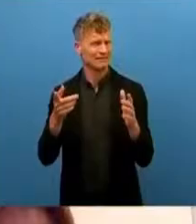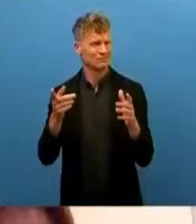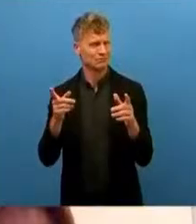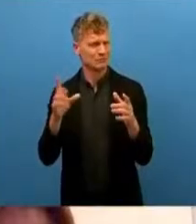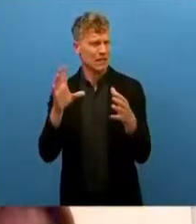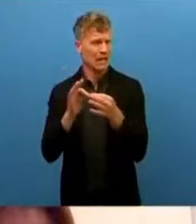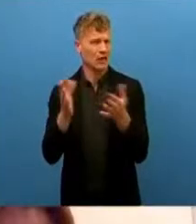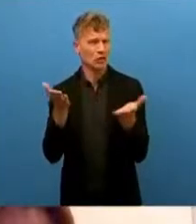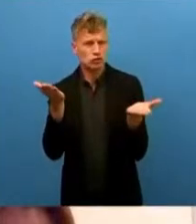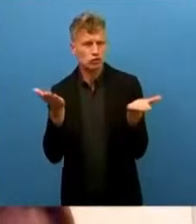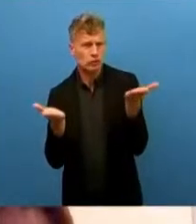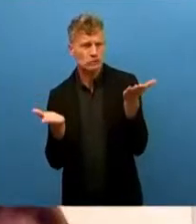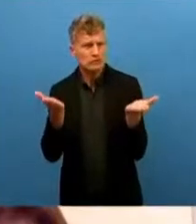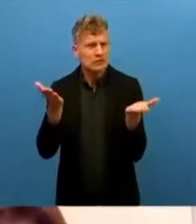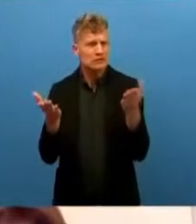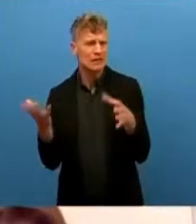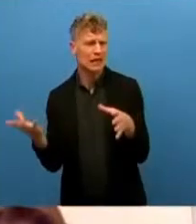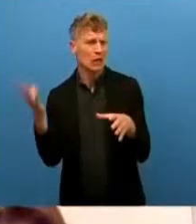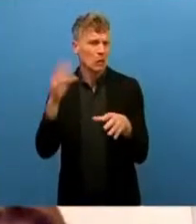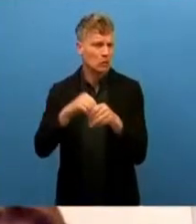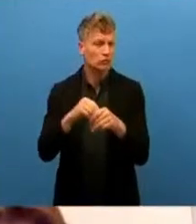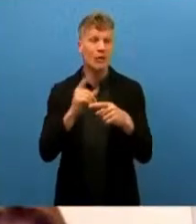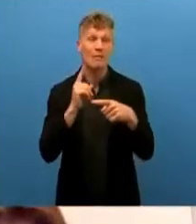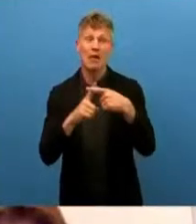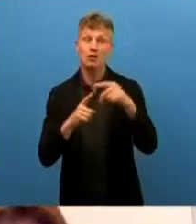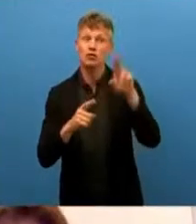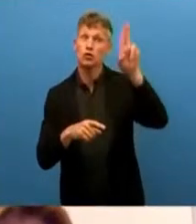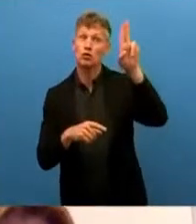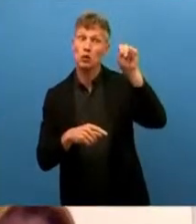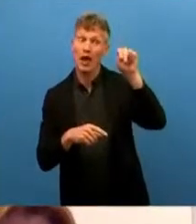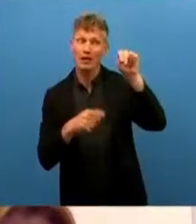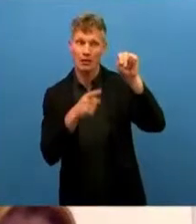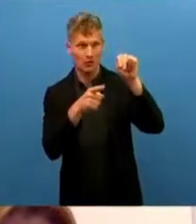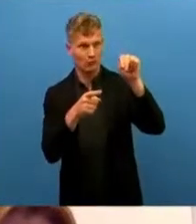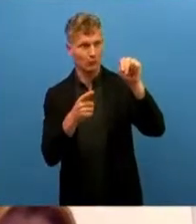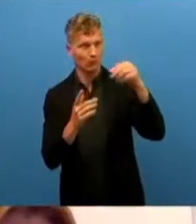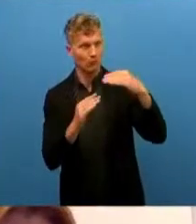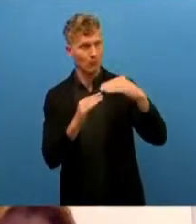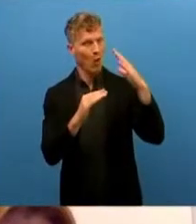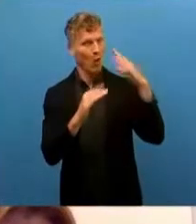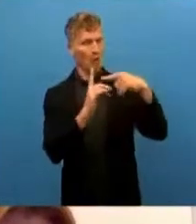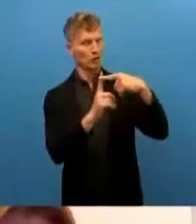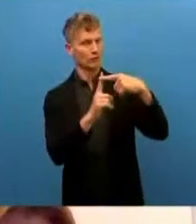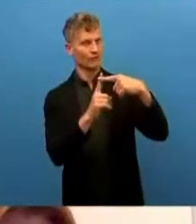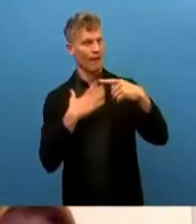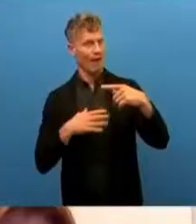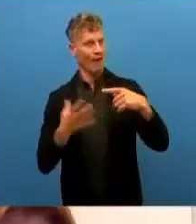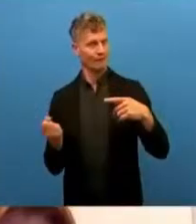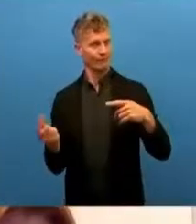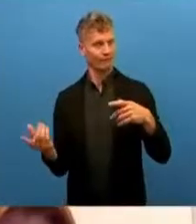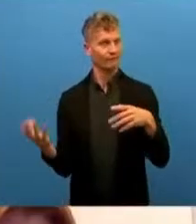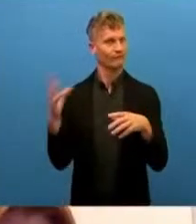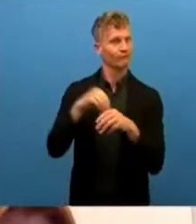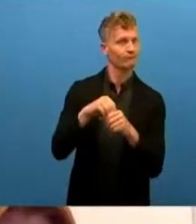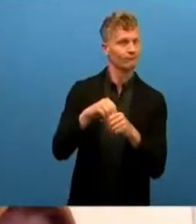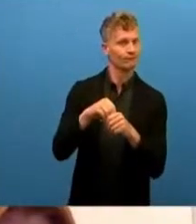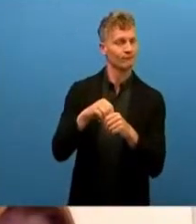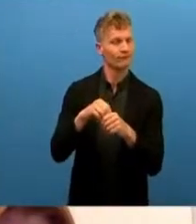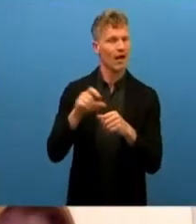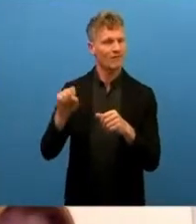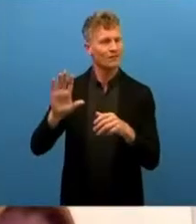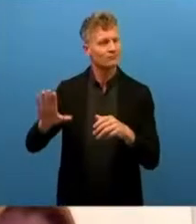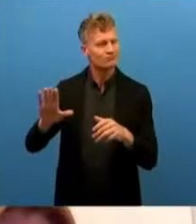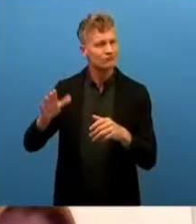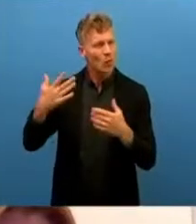it also enriches the United Nations system with unique perspectives, ancestral